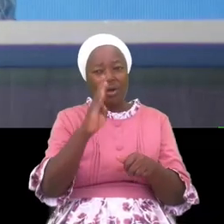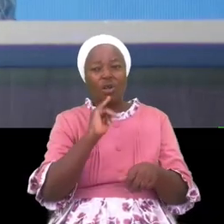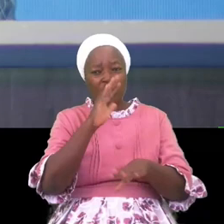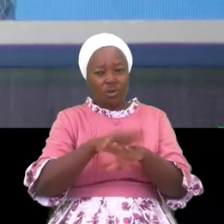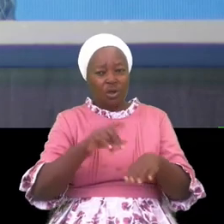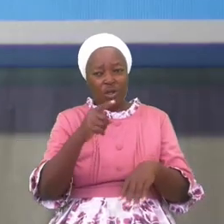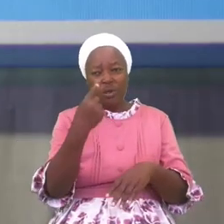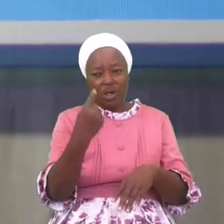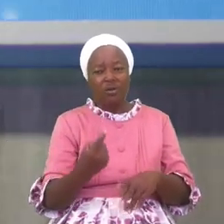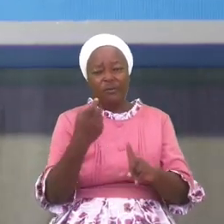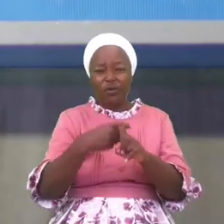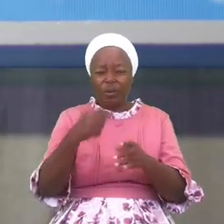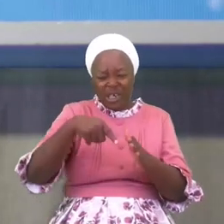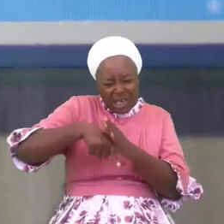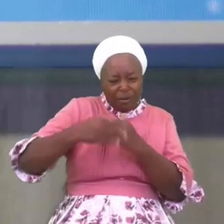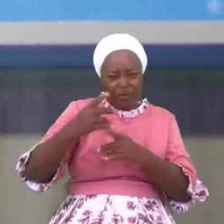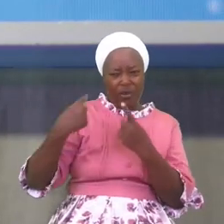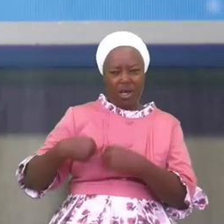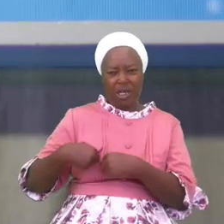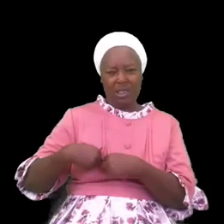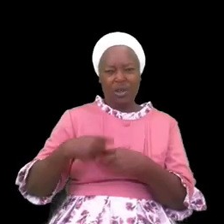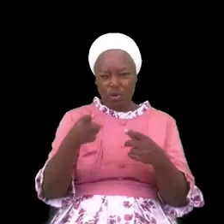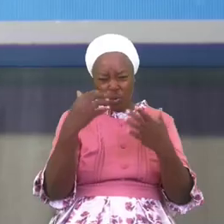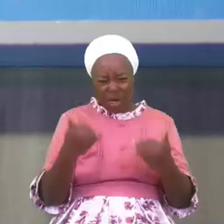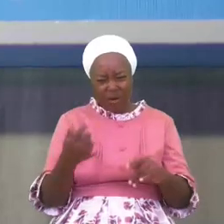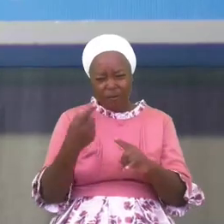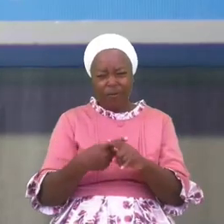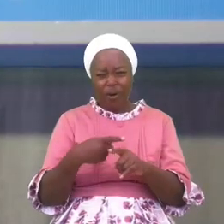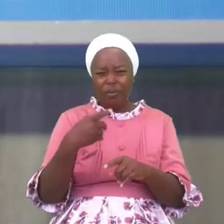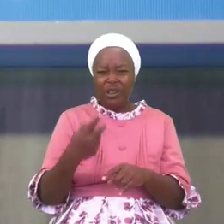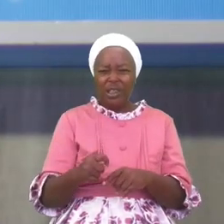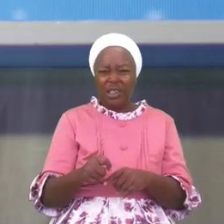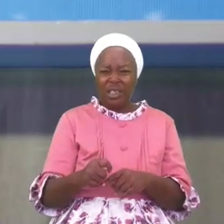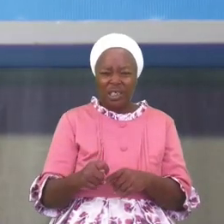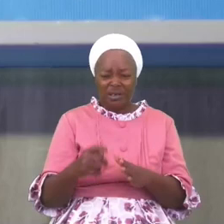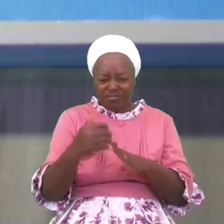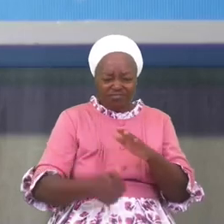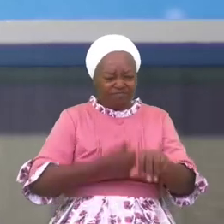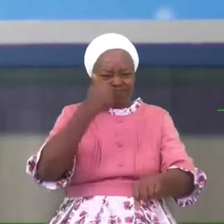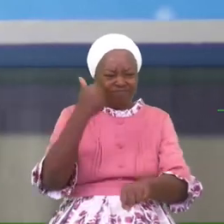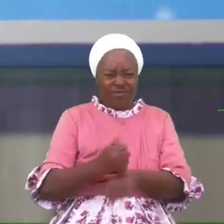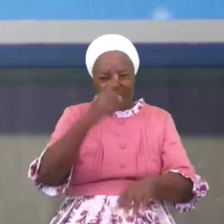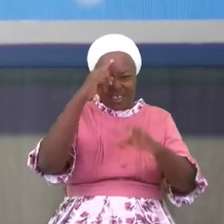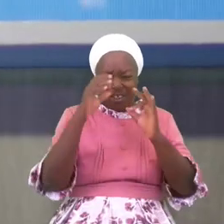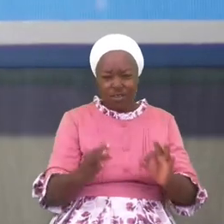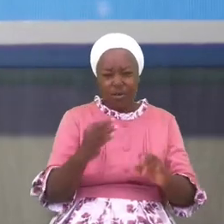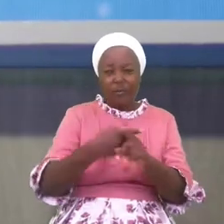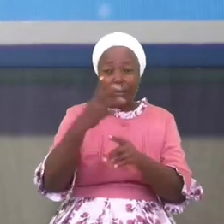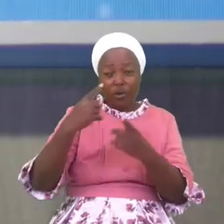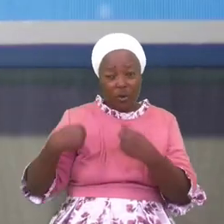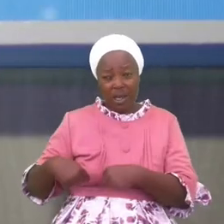now, from a firm decision from your heart, an unshakable,